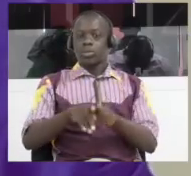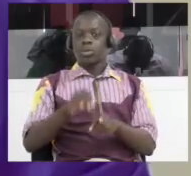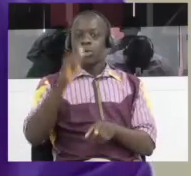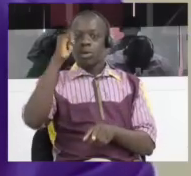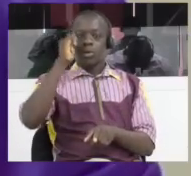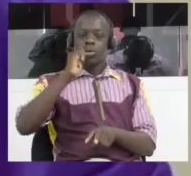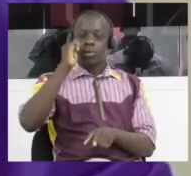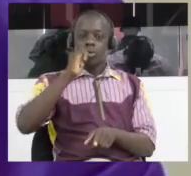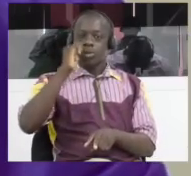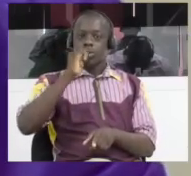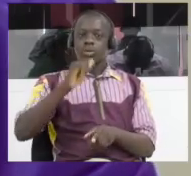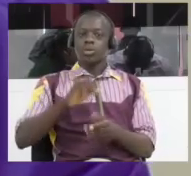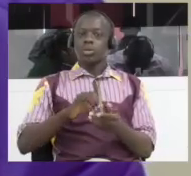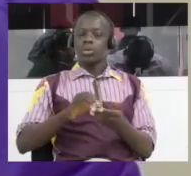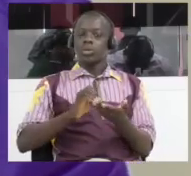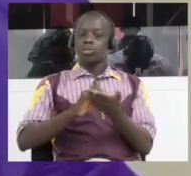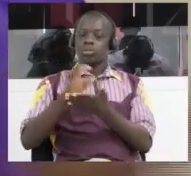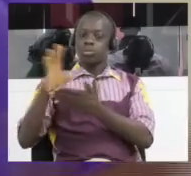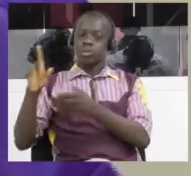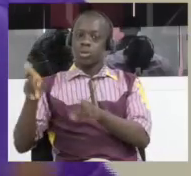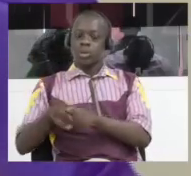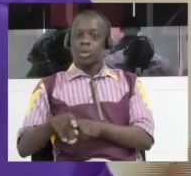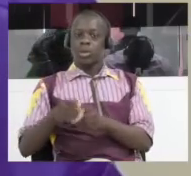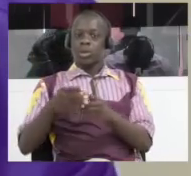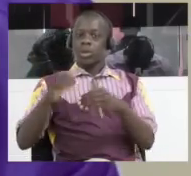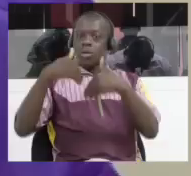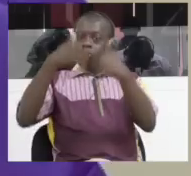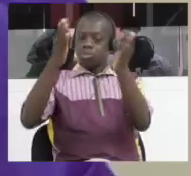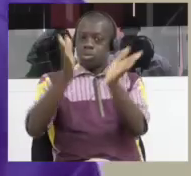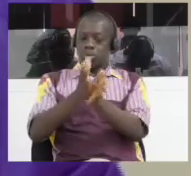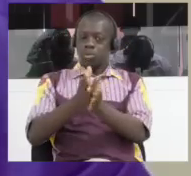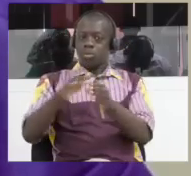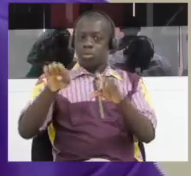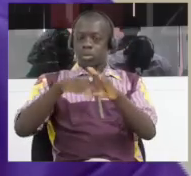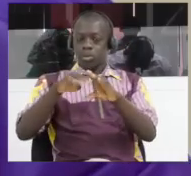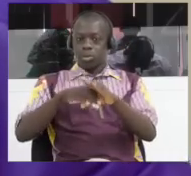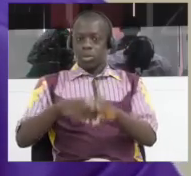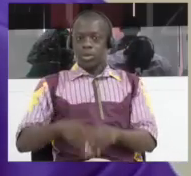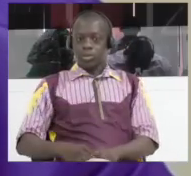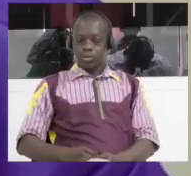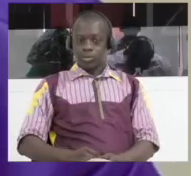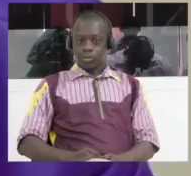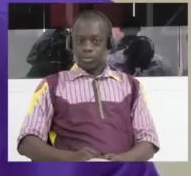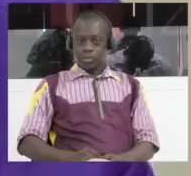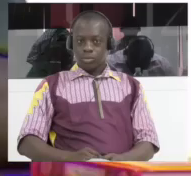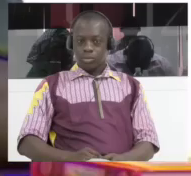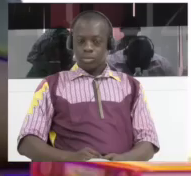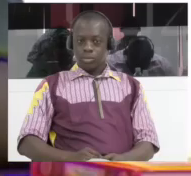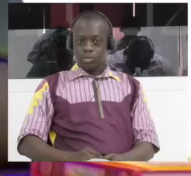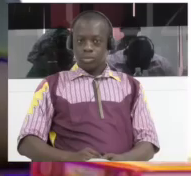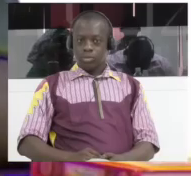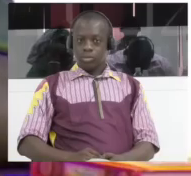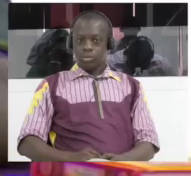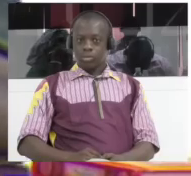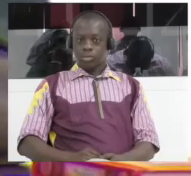distribute positions to junta members as well as recruit civilians into the new administration.